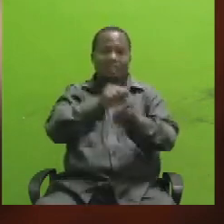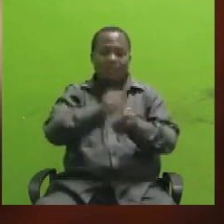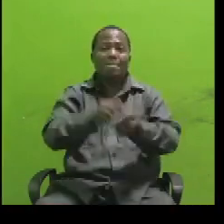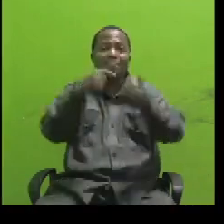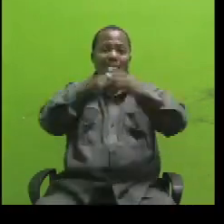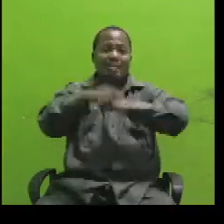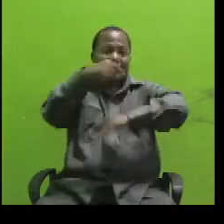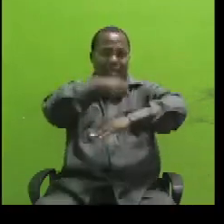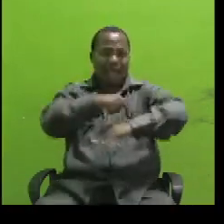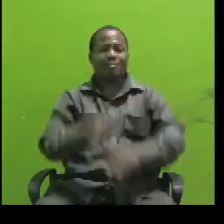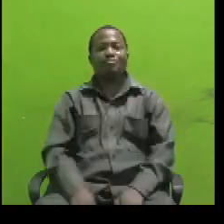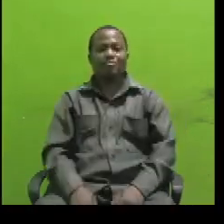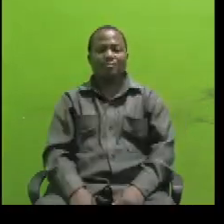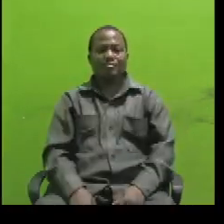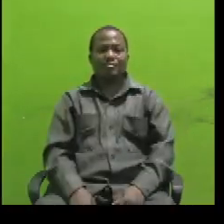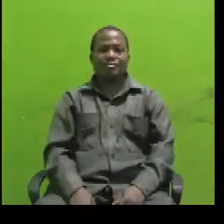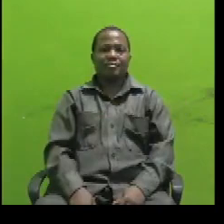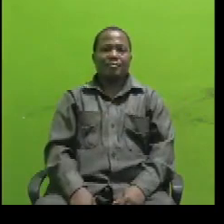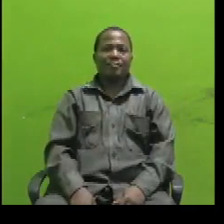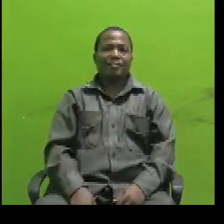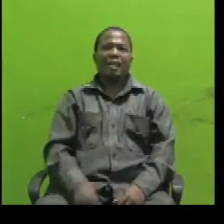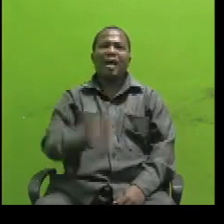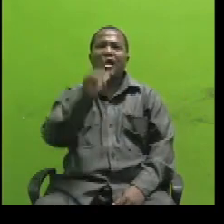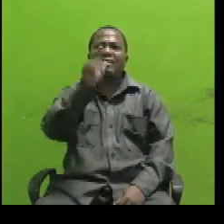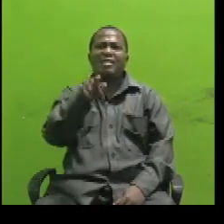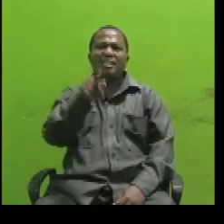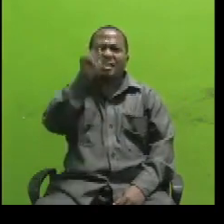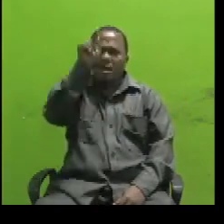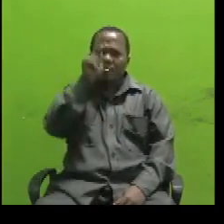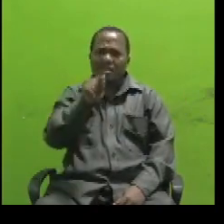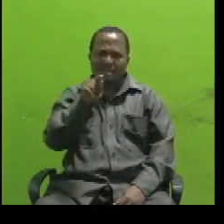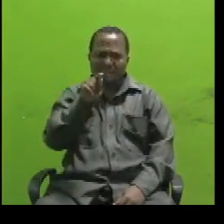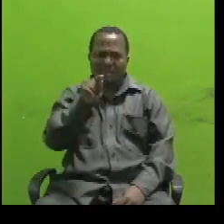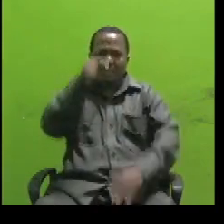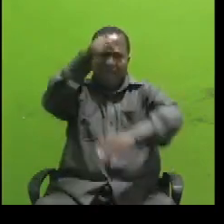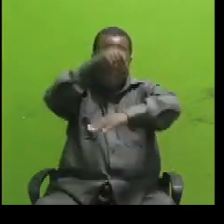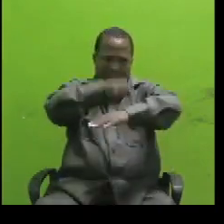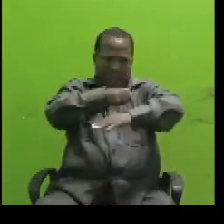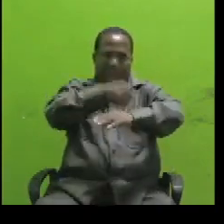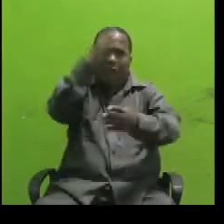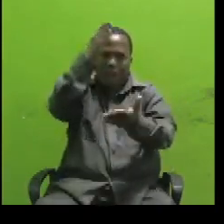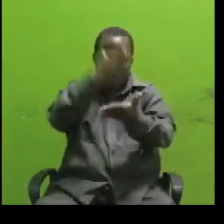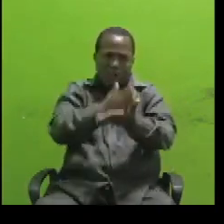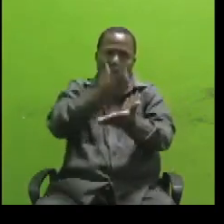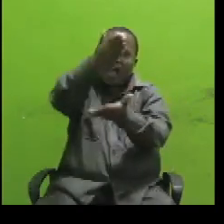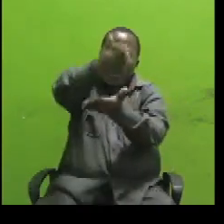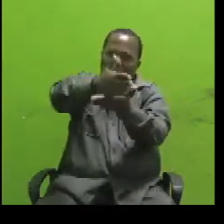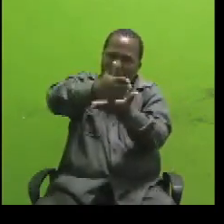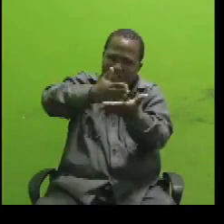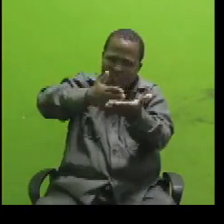time. Minutes, hours, o'clock, half past,